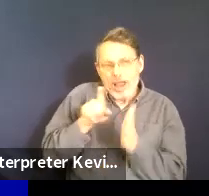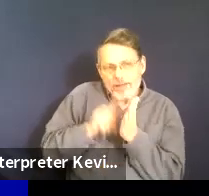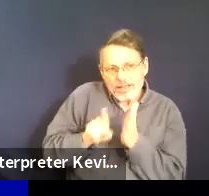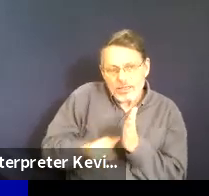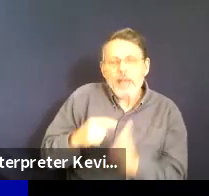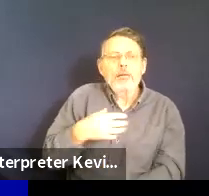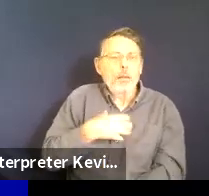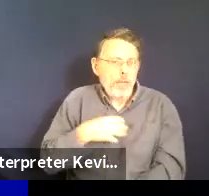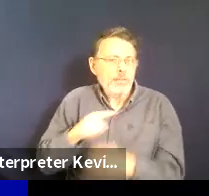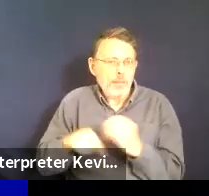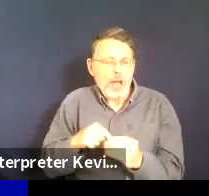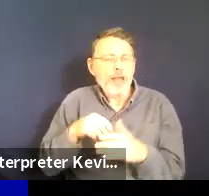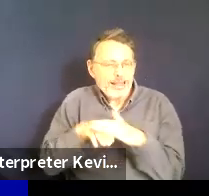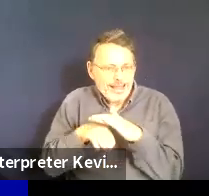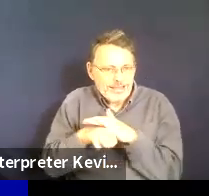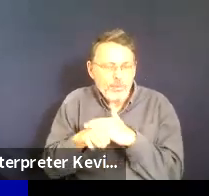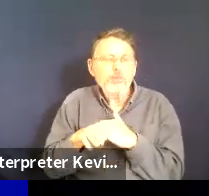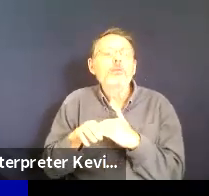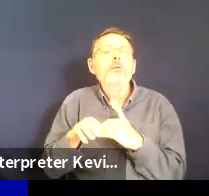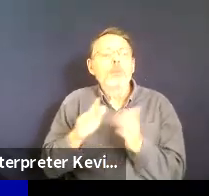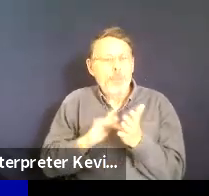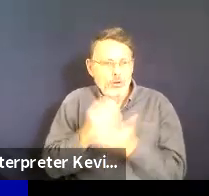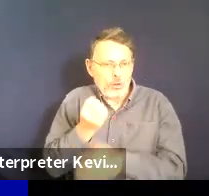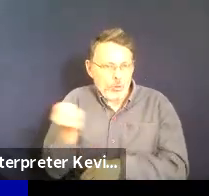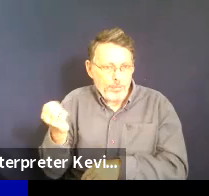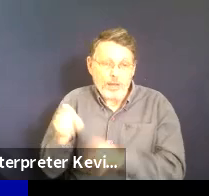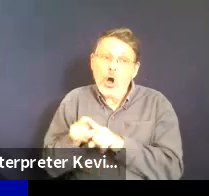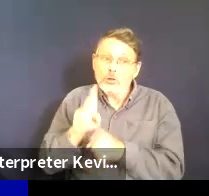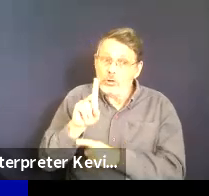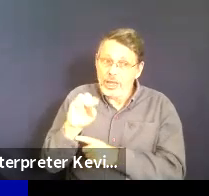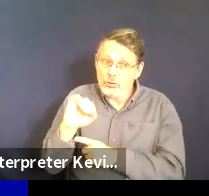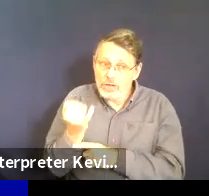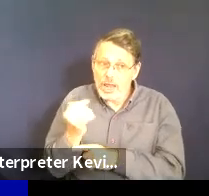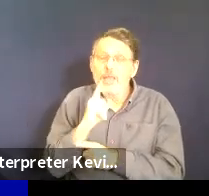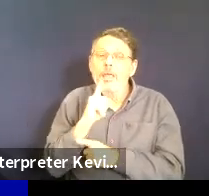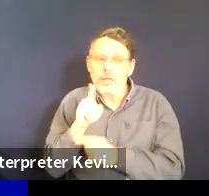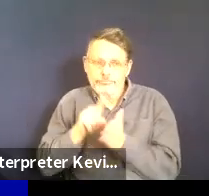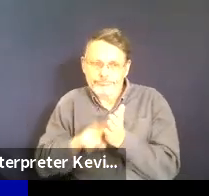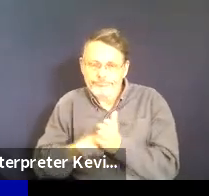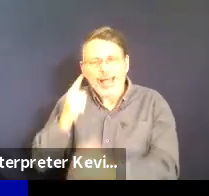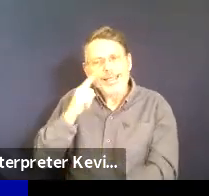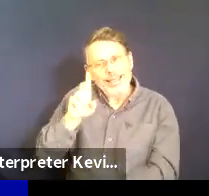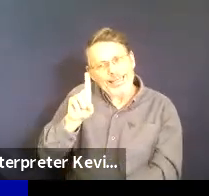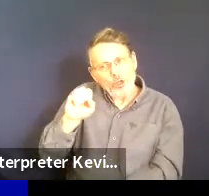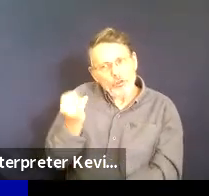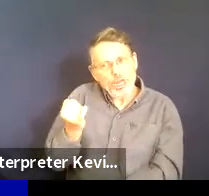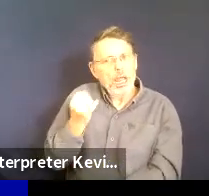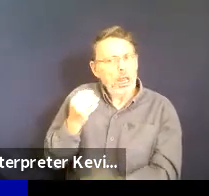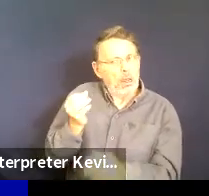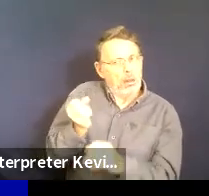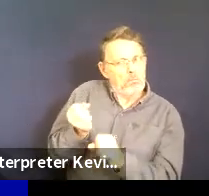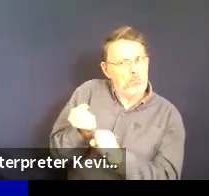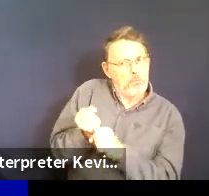accessible medical equipment, as is the Department of Justice. I believe the Department of Justice entered into a